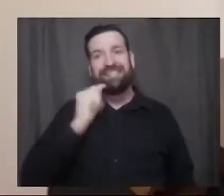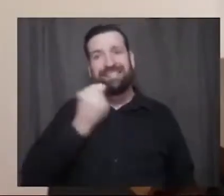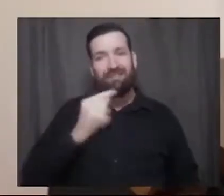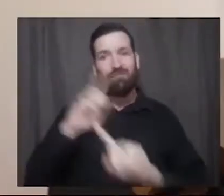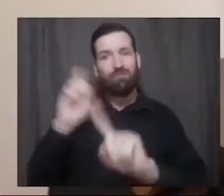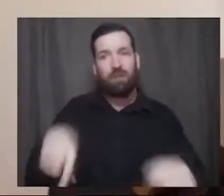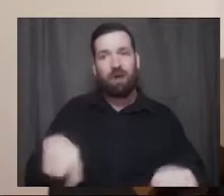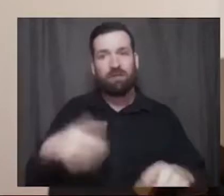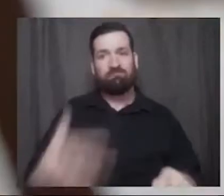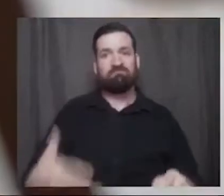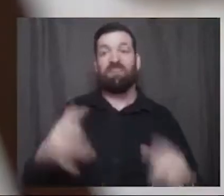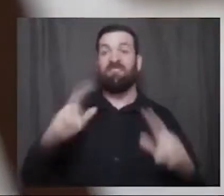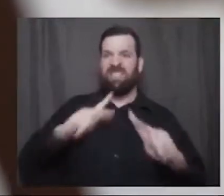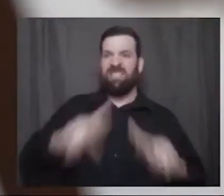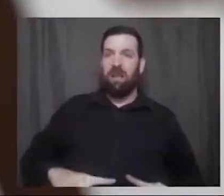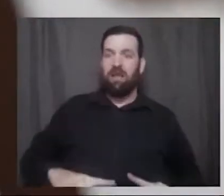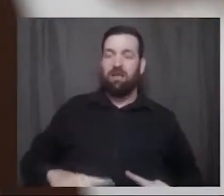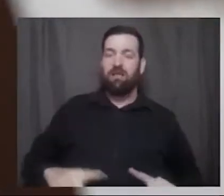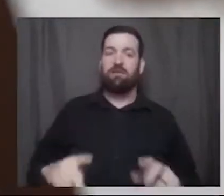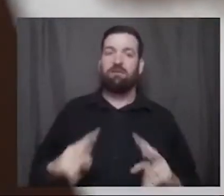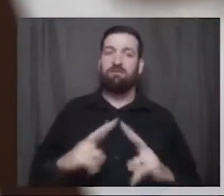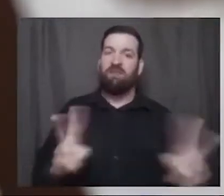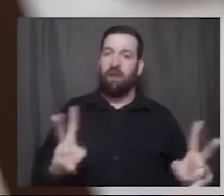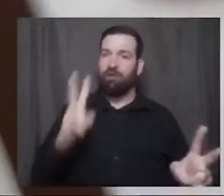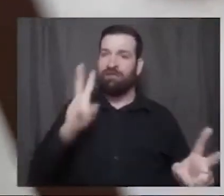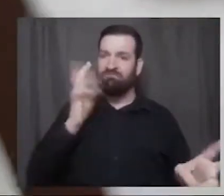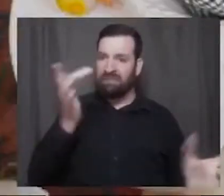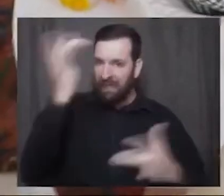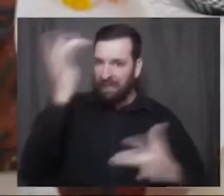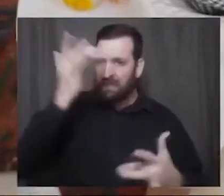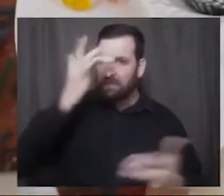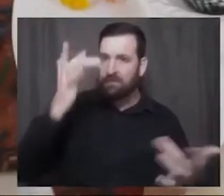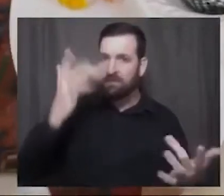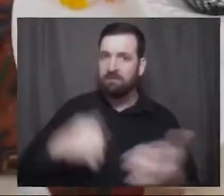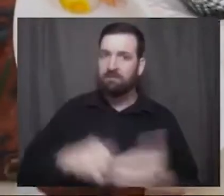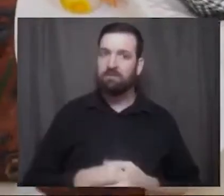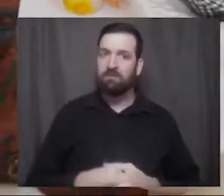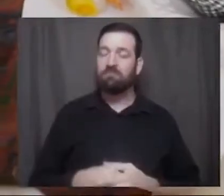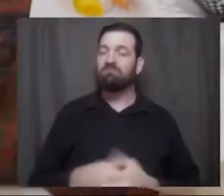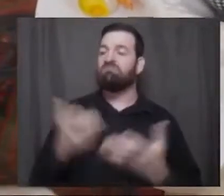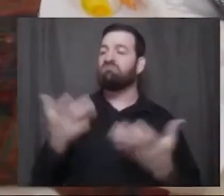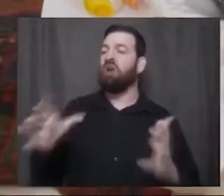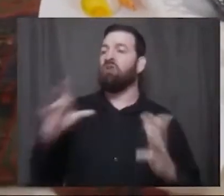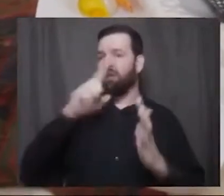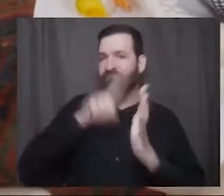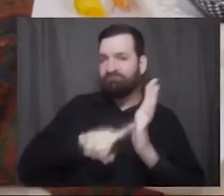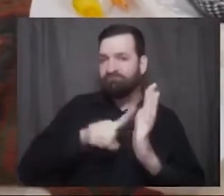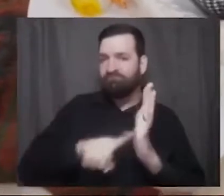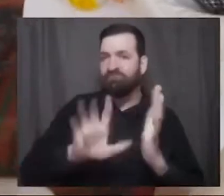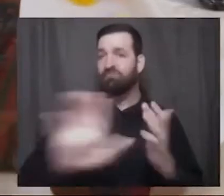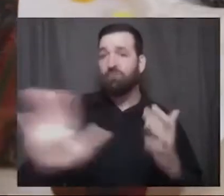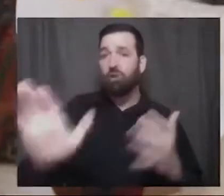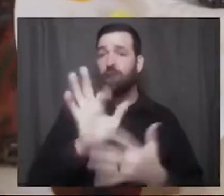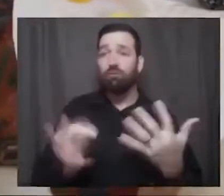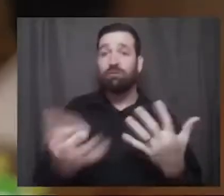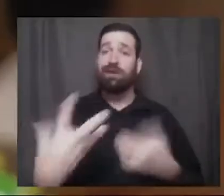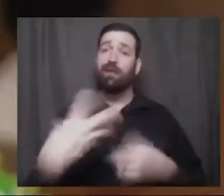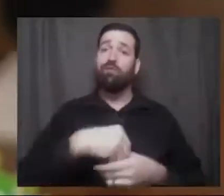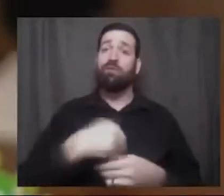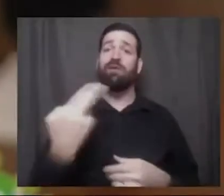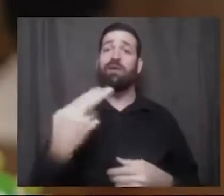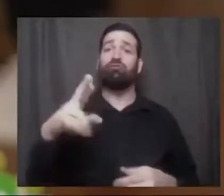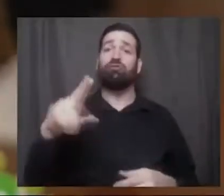Physically, I get very sick with fluctuations. She's already investigating her options, and that includes hormone replacement therapy.